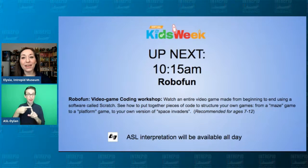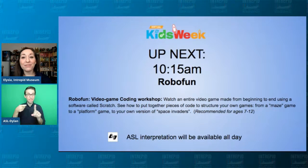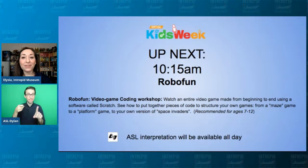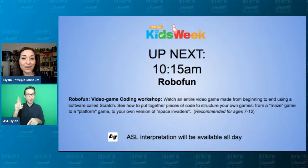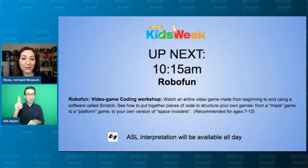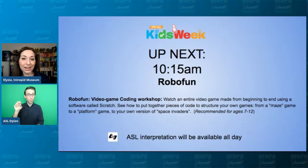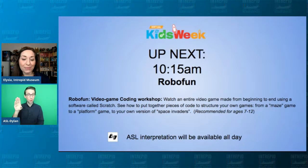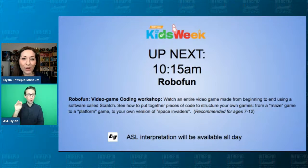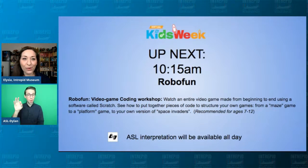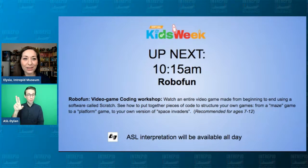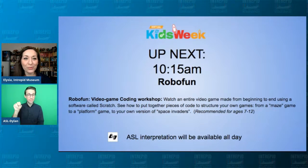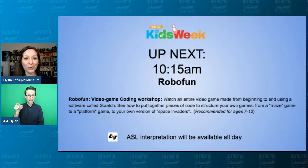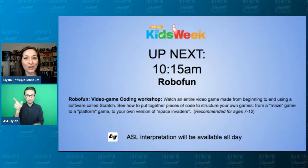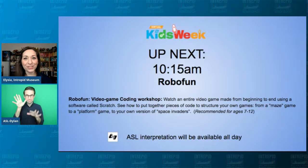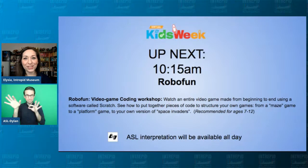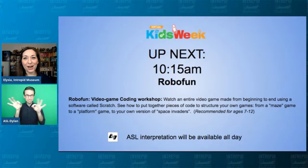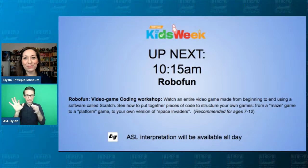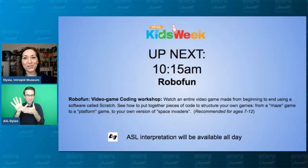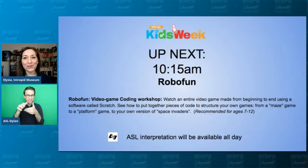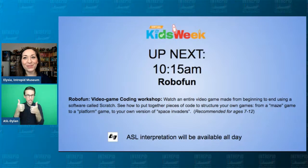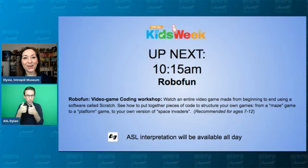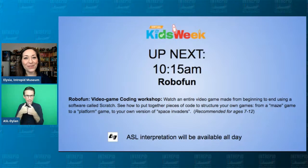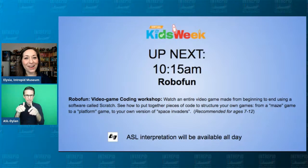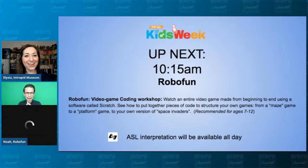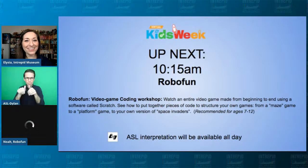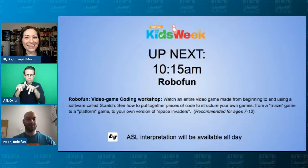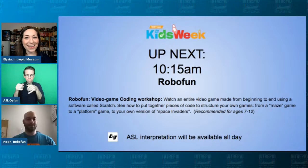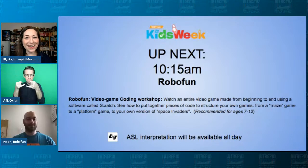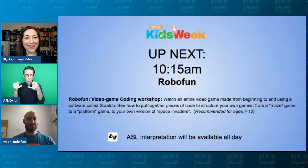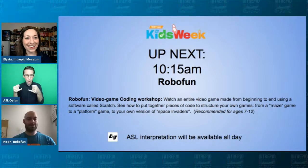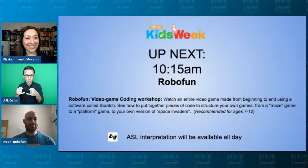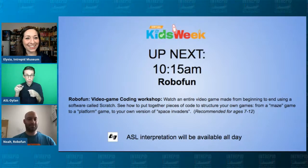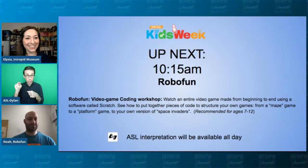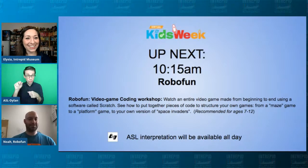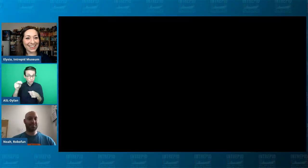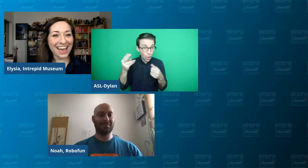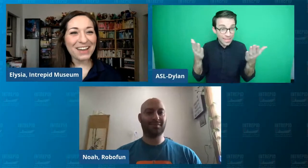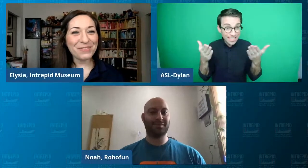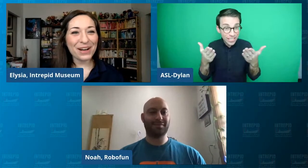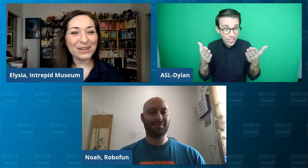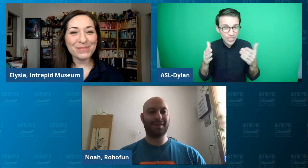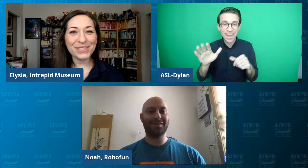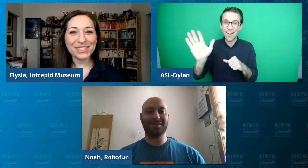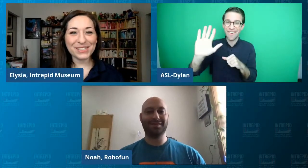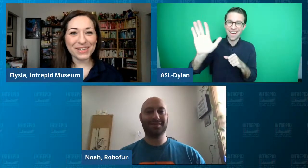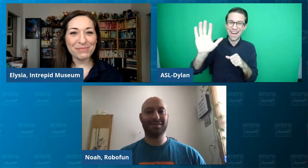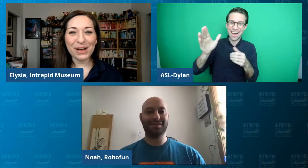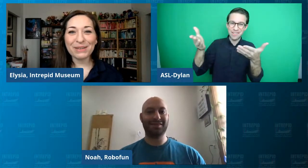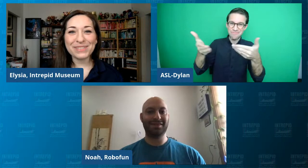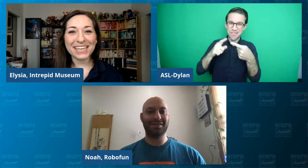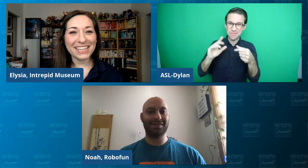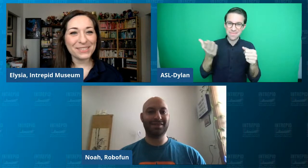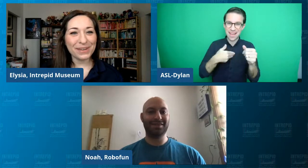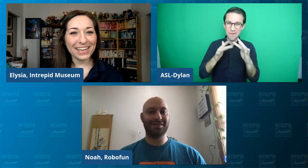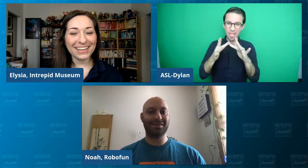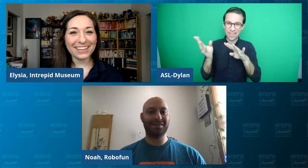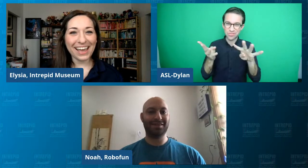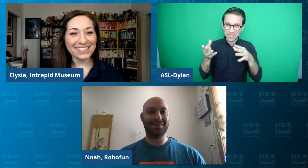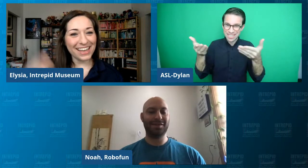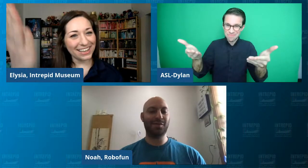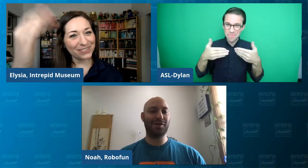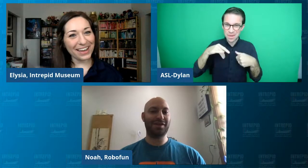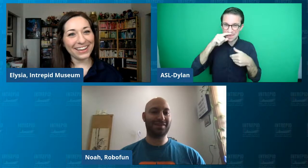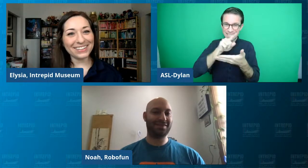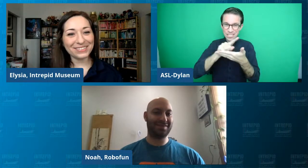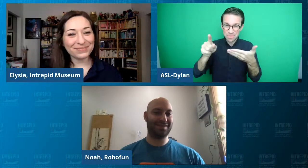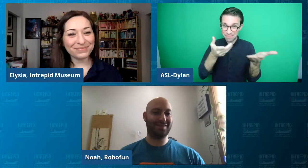us through a video game coding workshop. So Noah, are you there? Hi, welcome to the stream. Welcome to Kids Week,